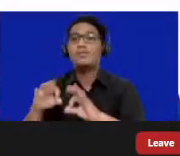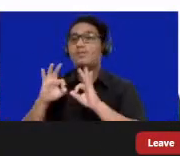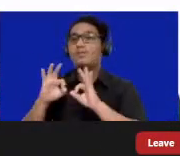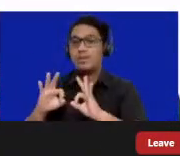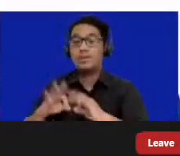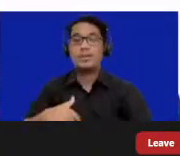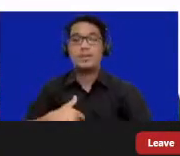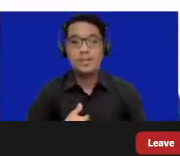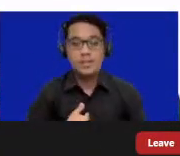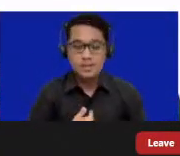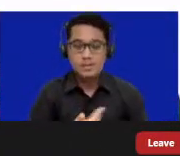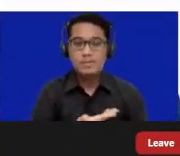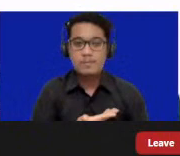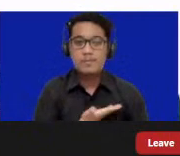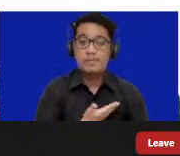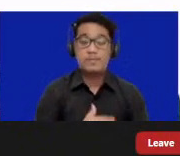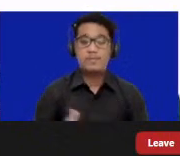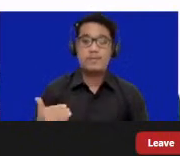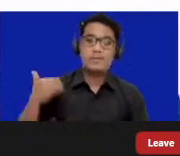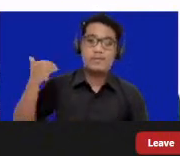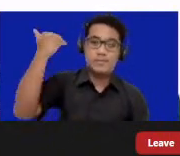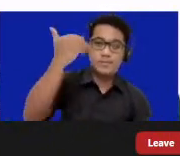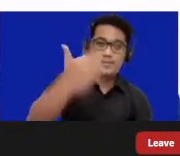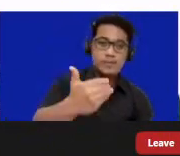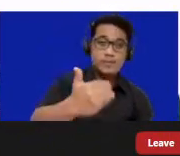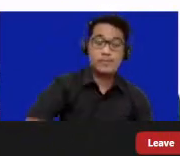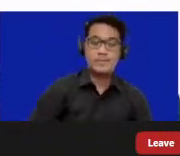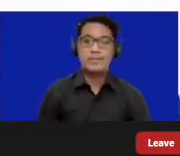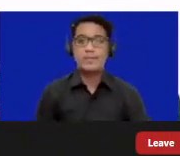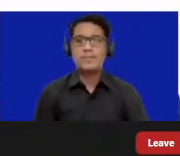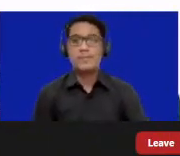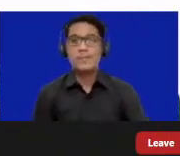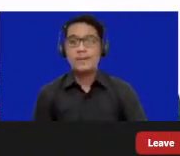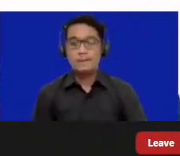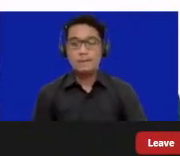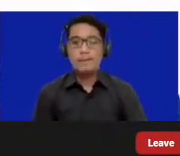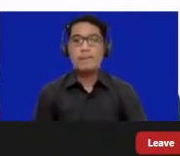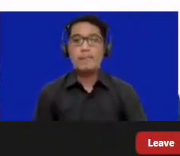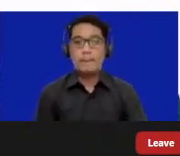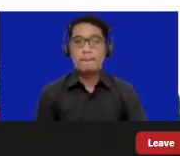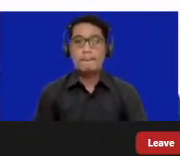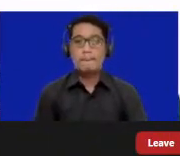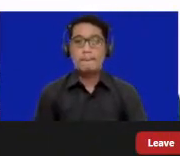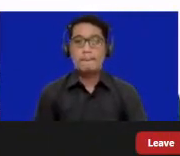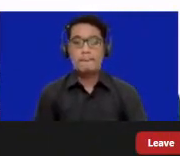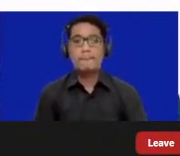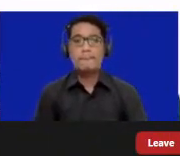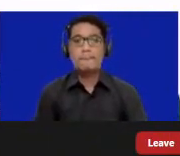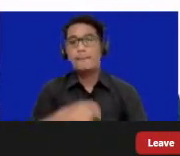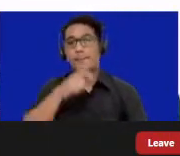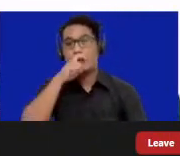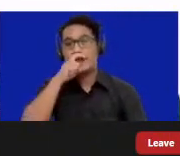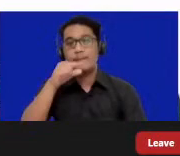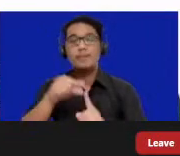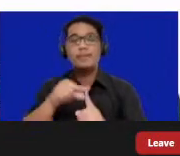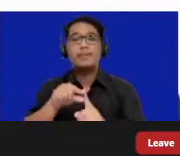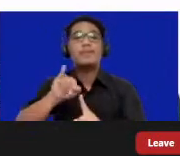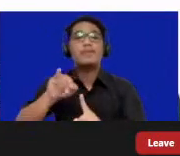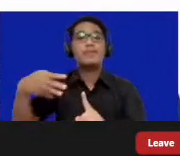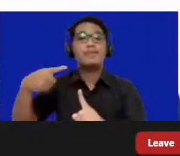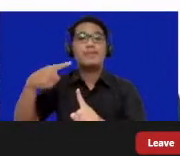the next panelist, which is Piet Vogten. Then maybe we can have the video first